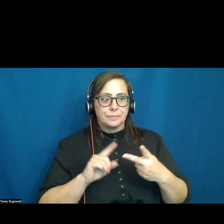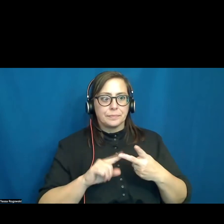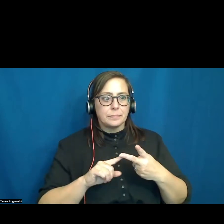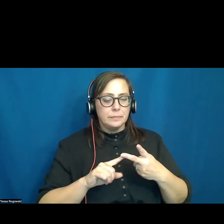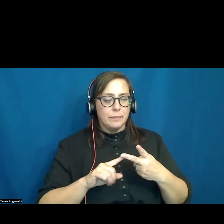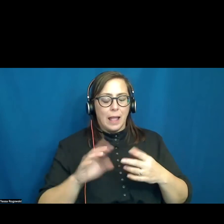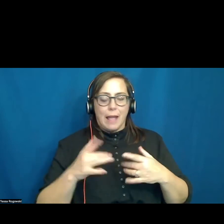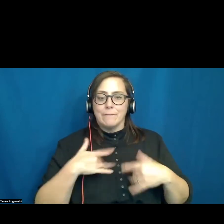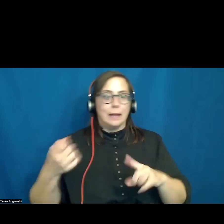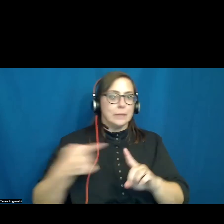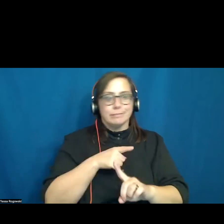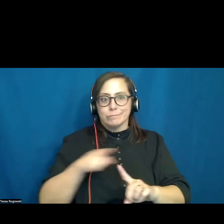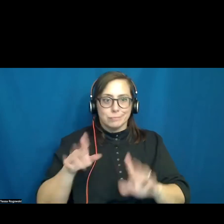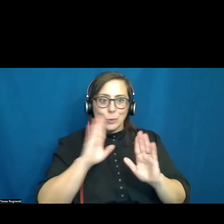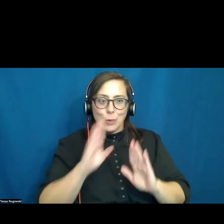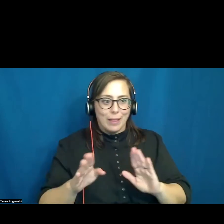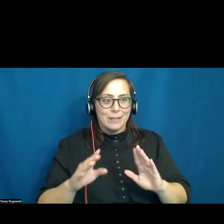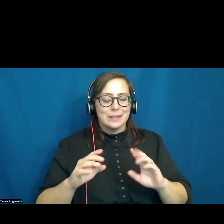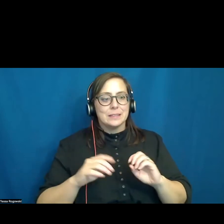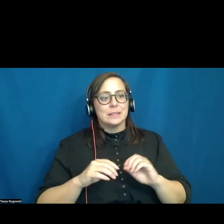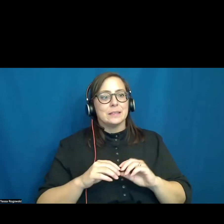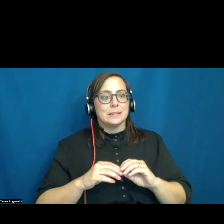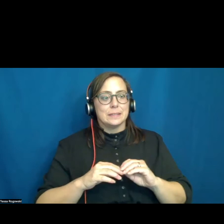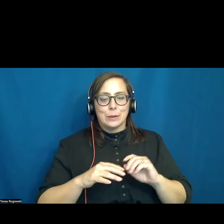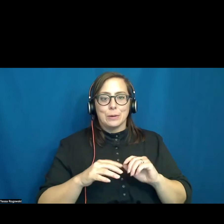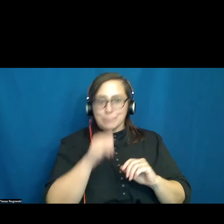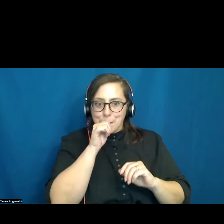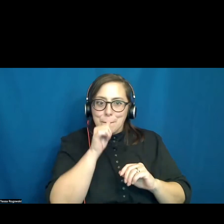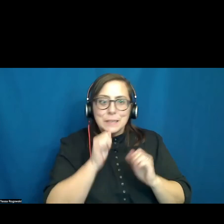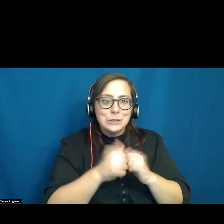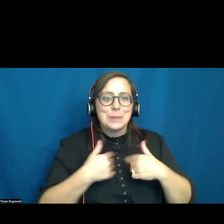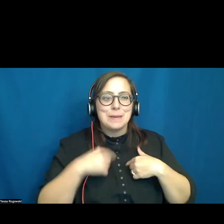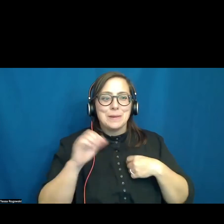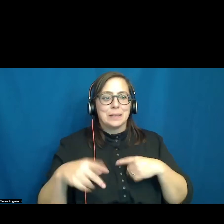wild quickly, so stay with me on this.